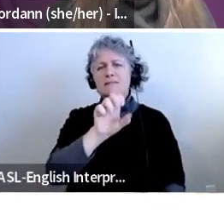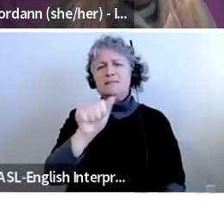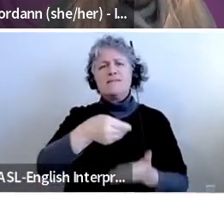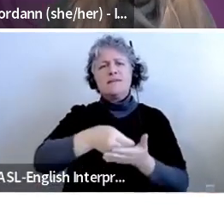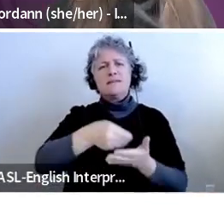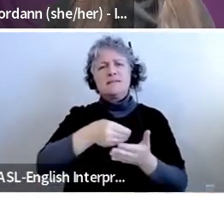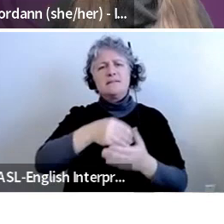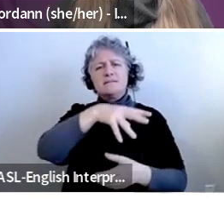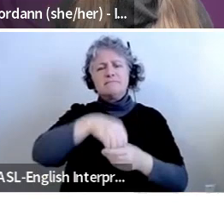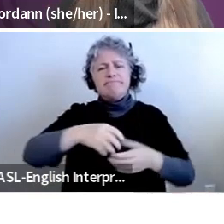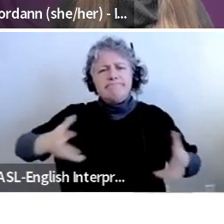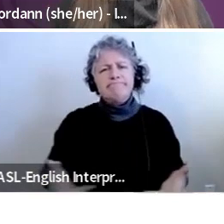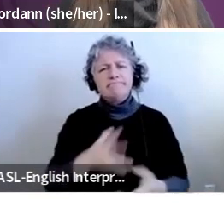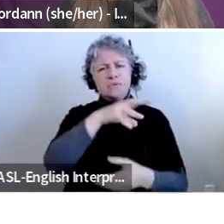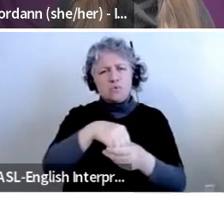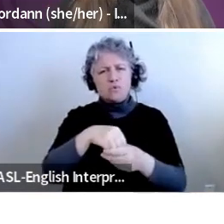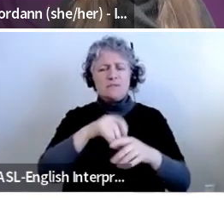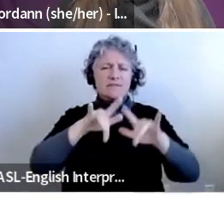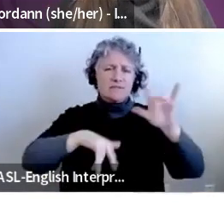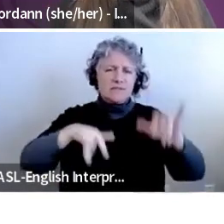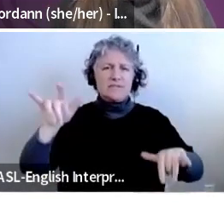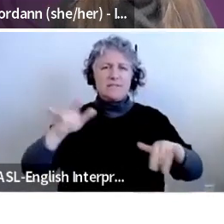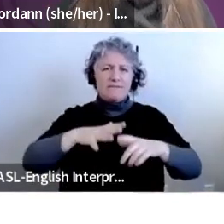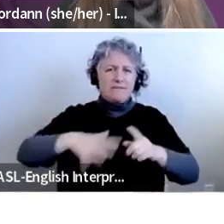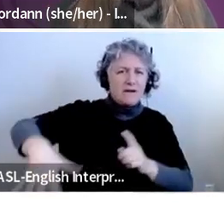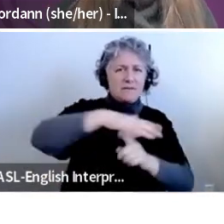fosters inclusion, diversity, environment, and acceleration